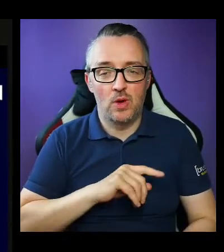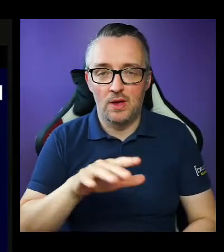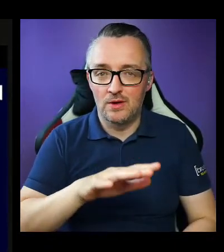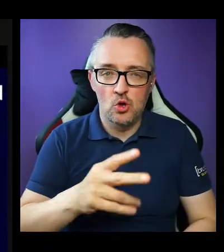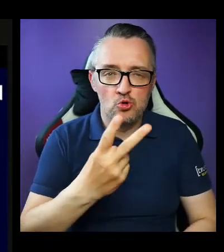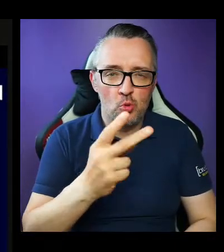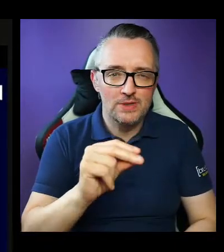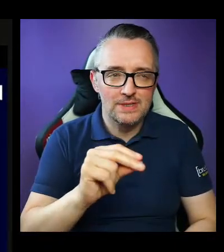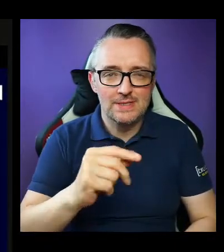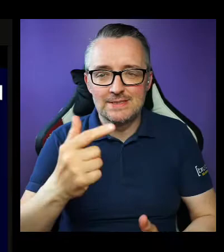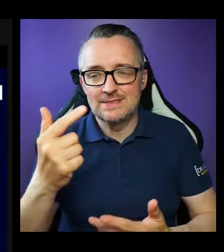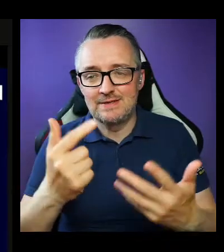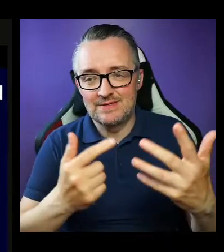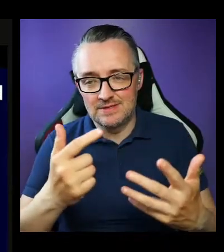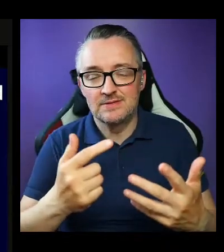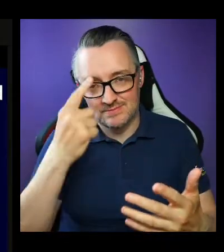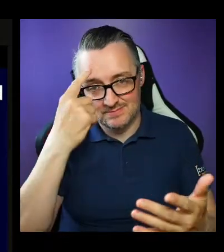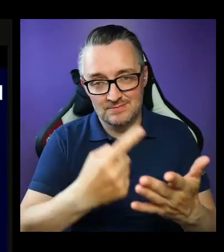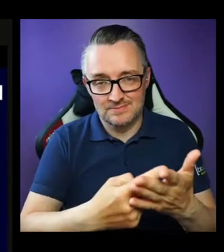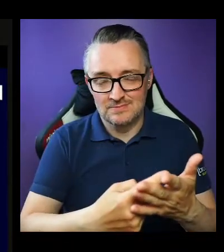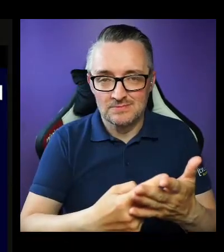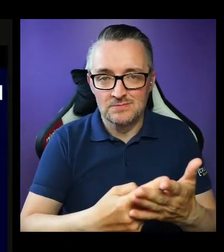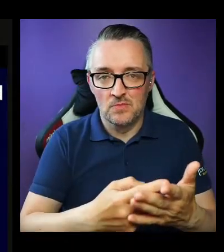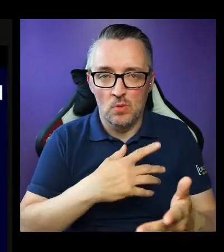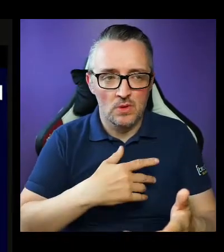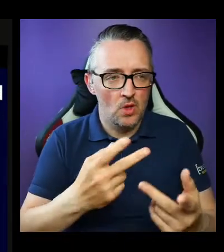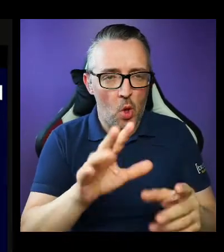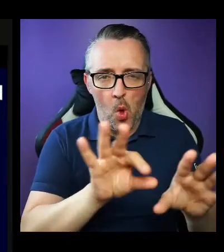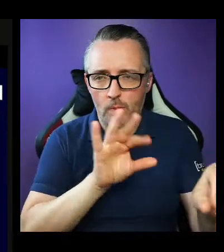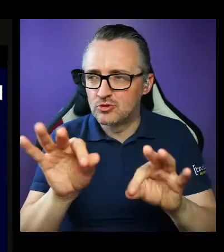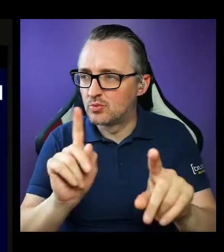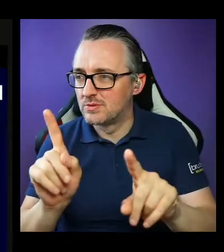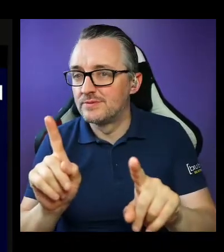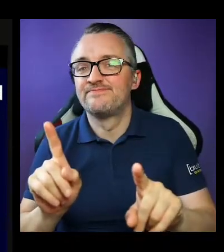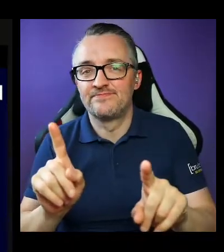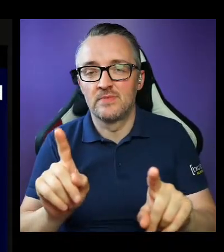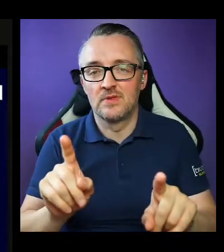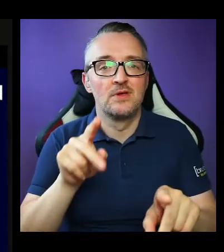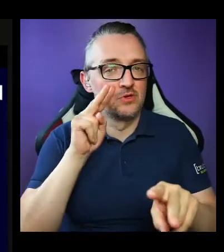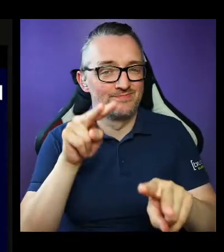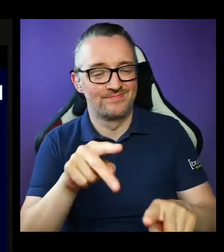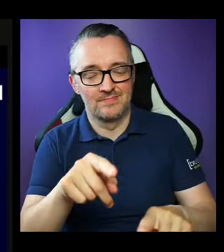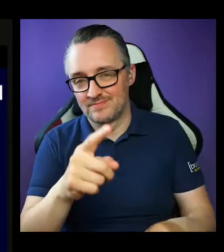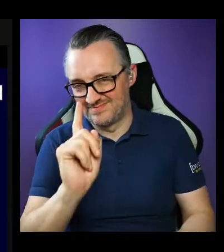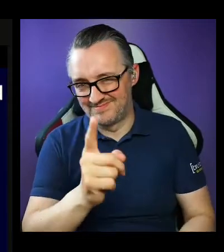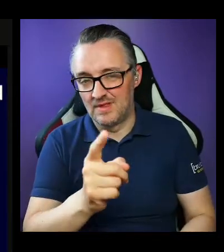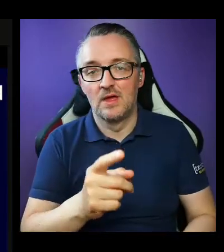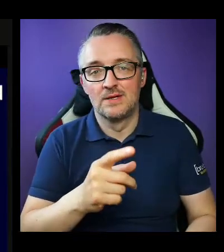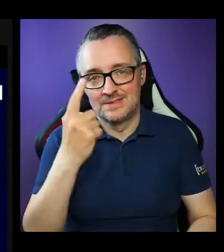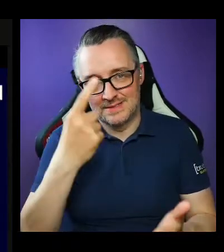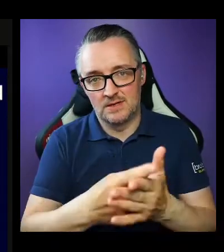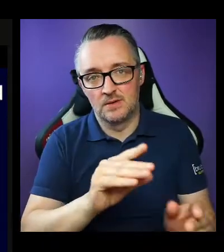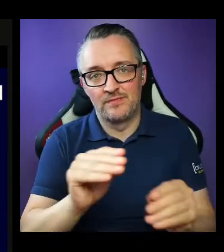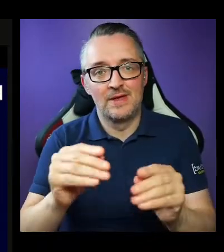around 2017, we started to look for other options. And that's when we started to look at